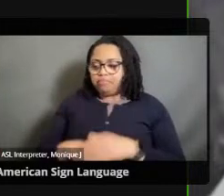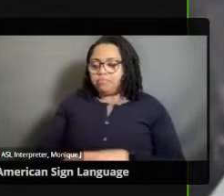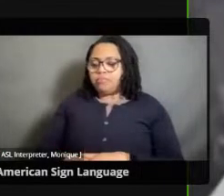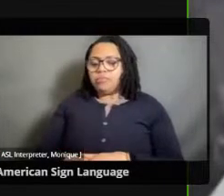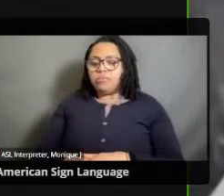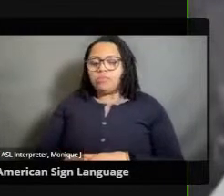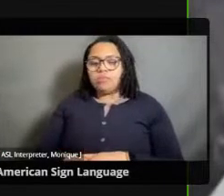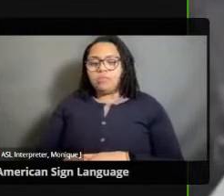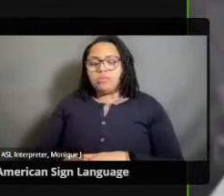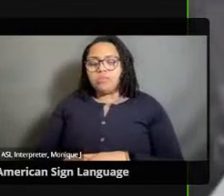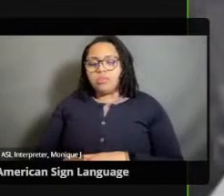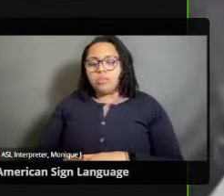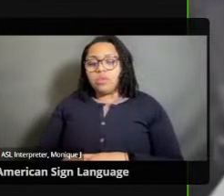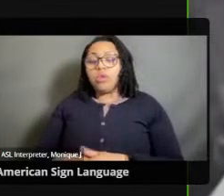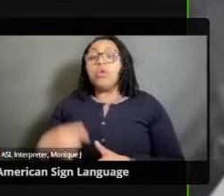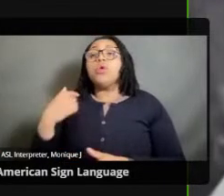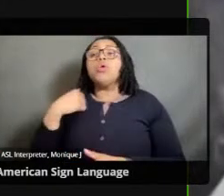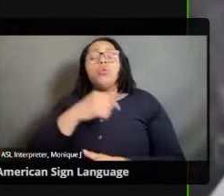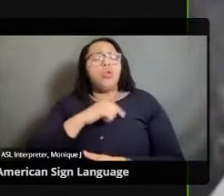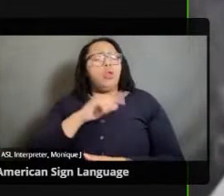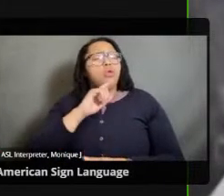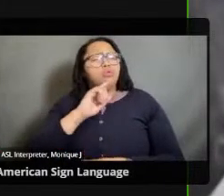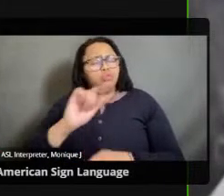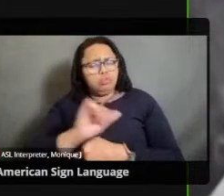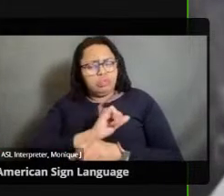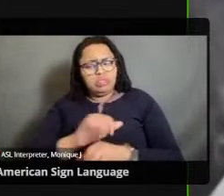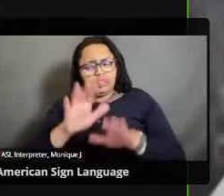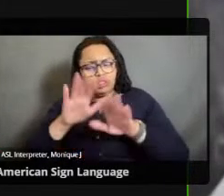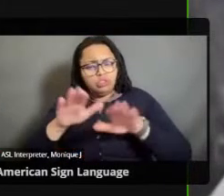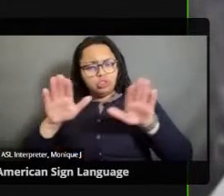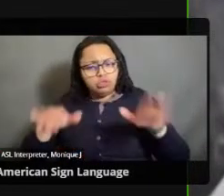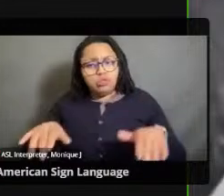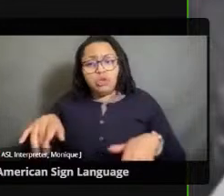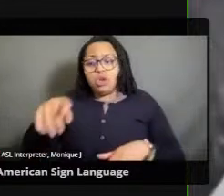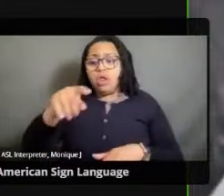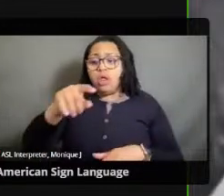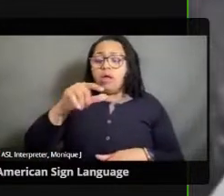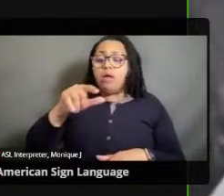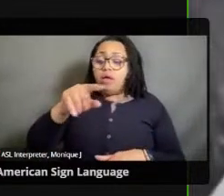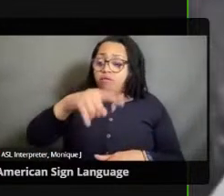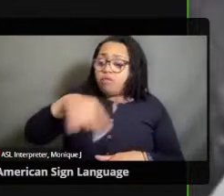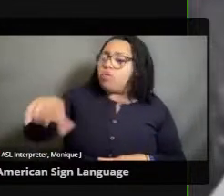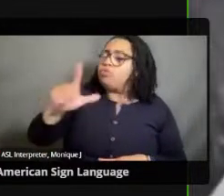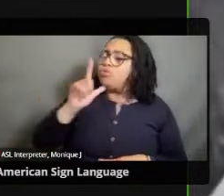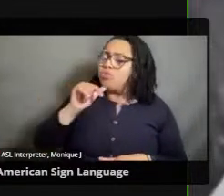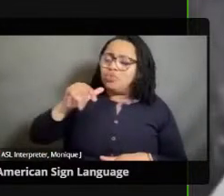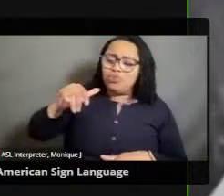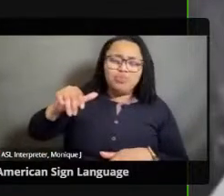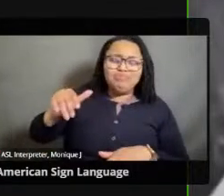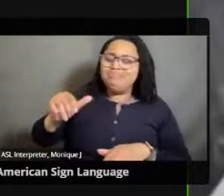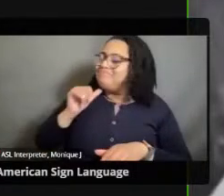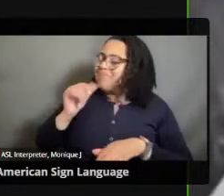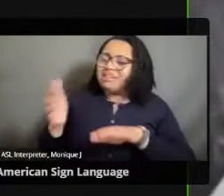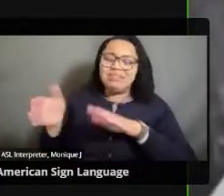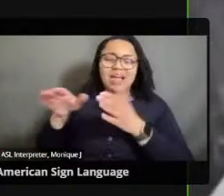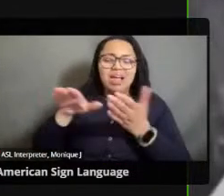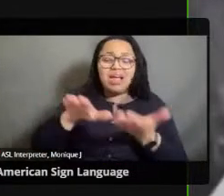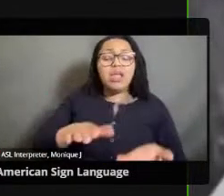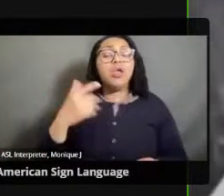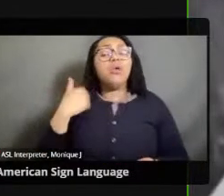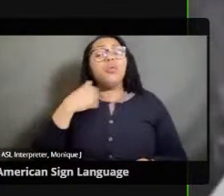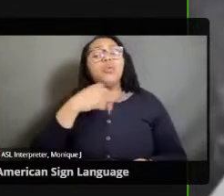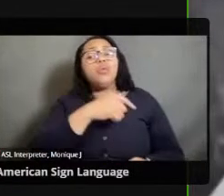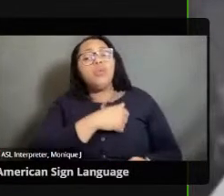We are the children of the ones who did not die. And we are